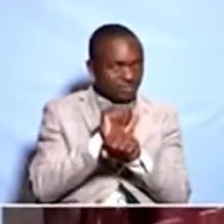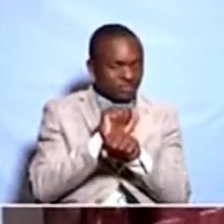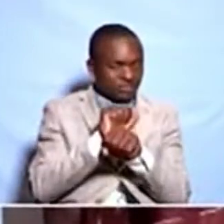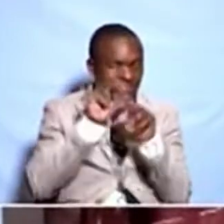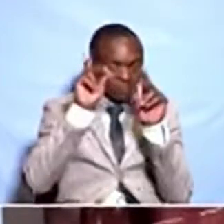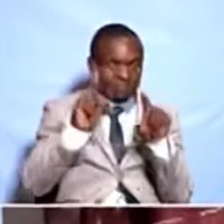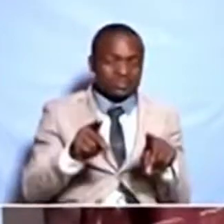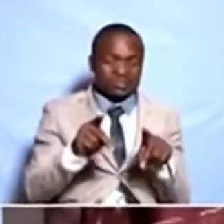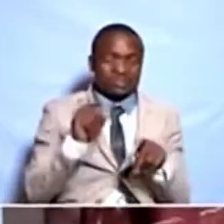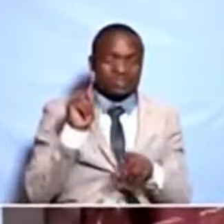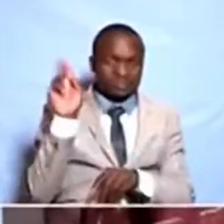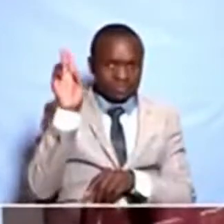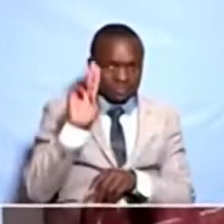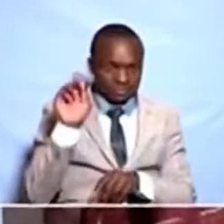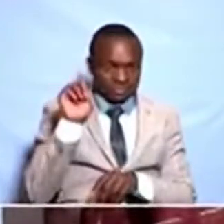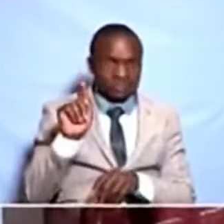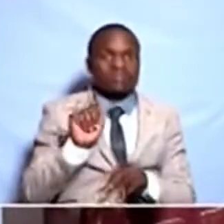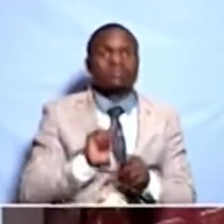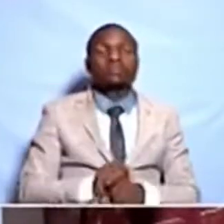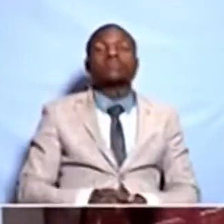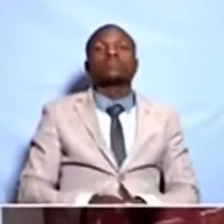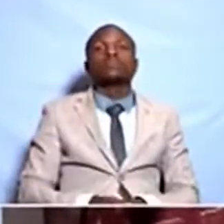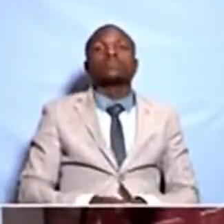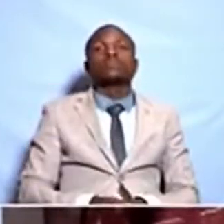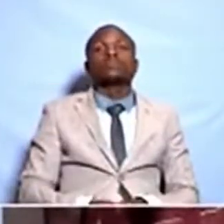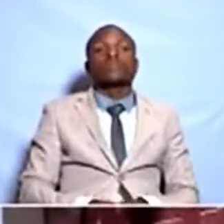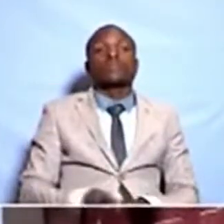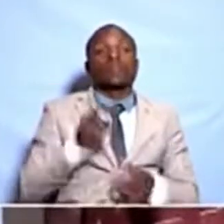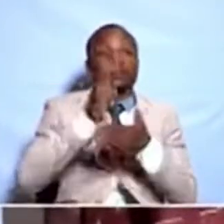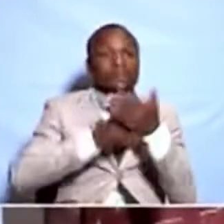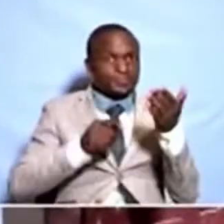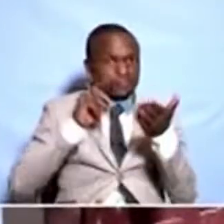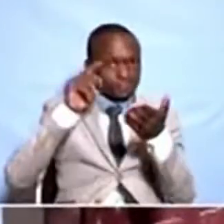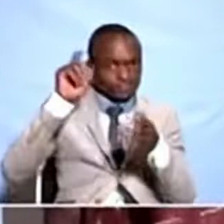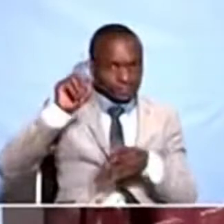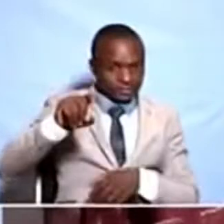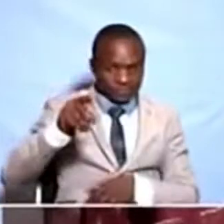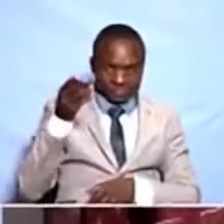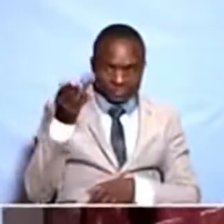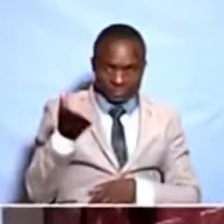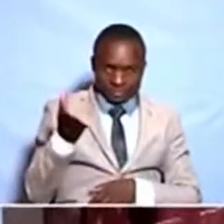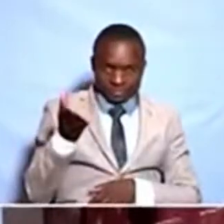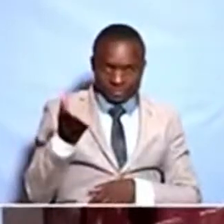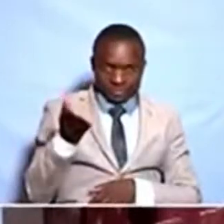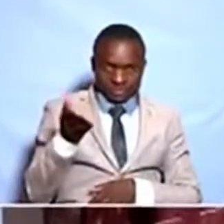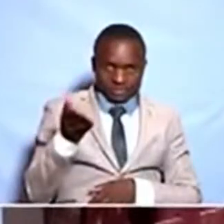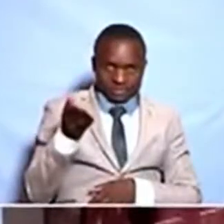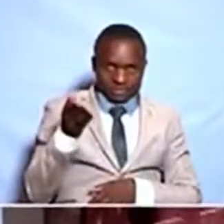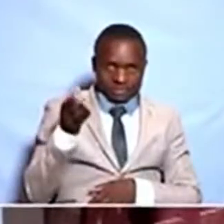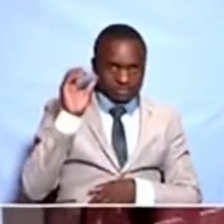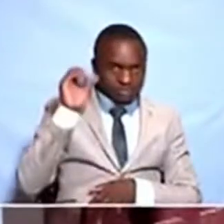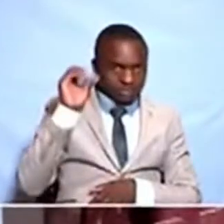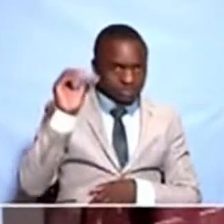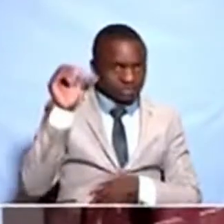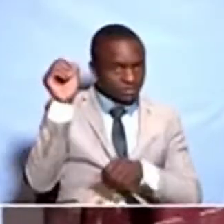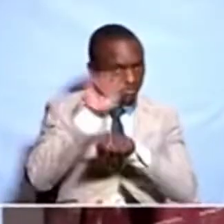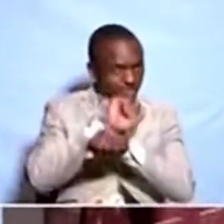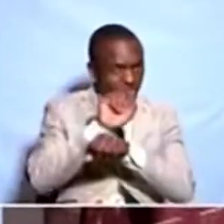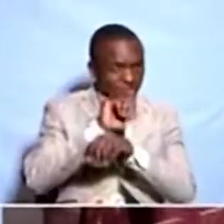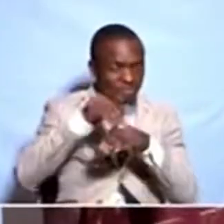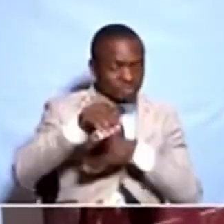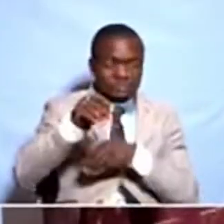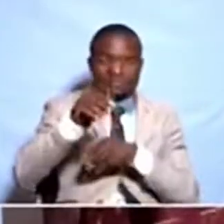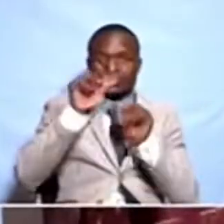are currently using. So what will be required there is original motor vehicle registration, so that